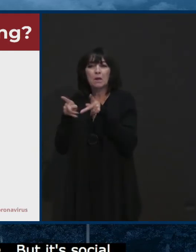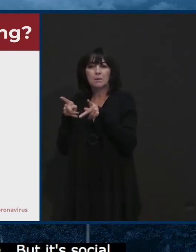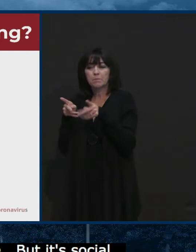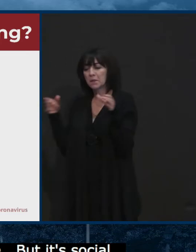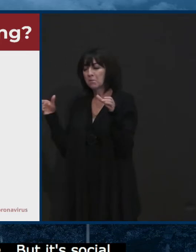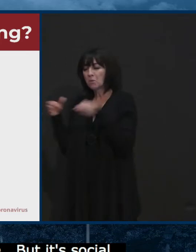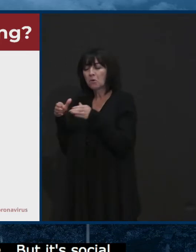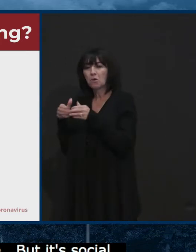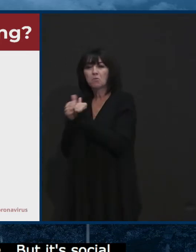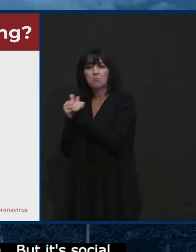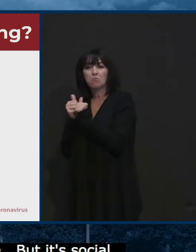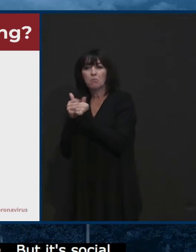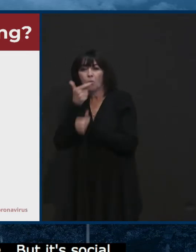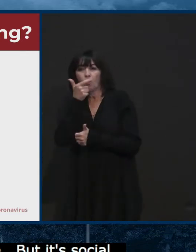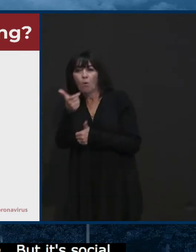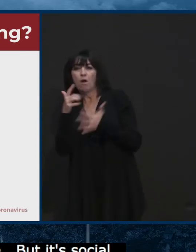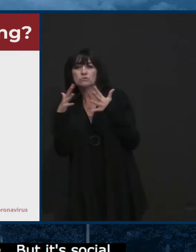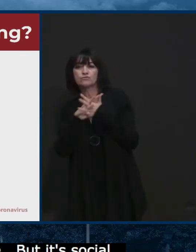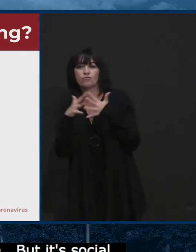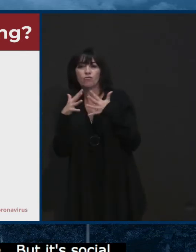to watch a football game, or,